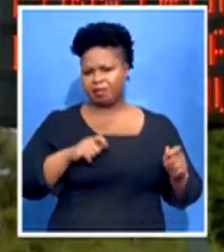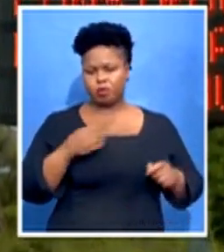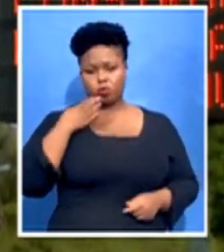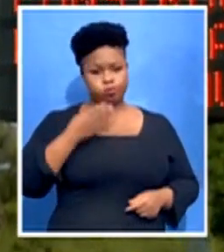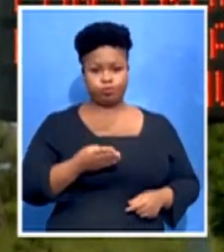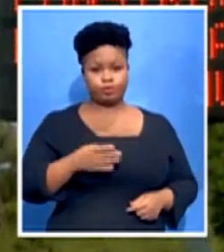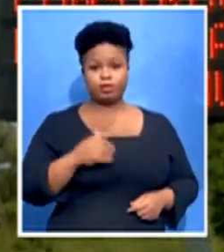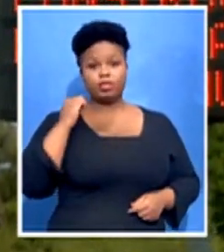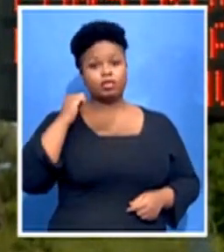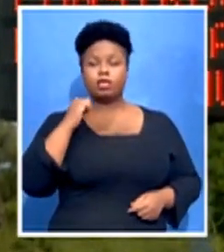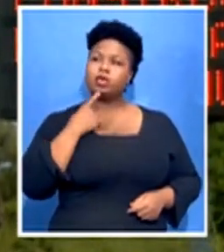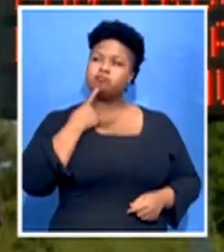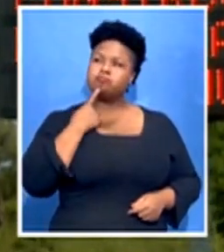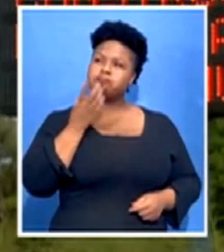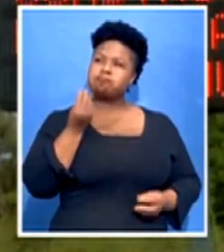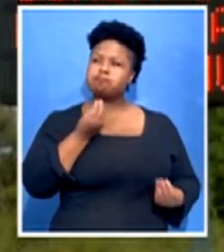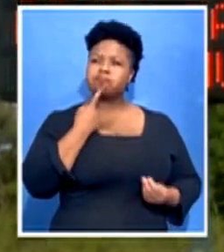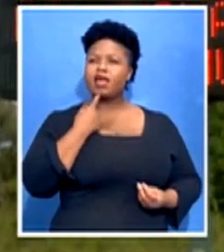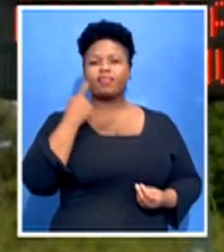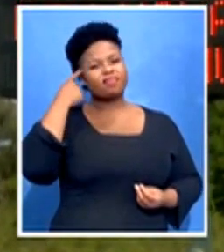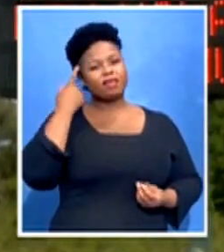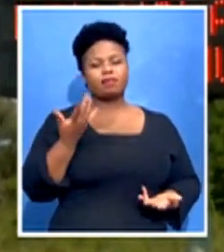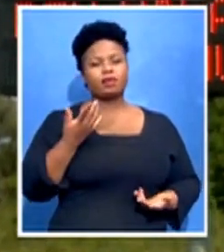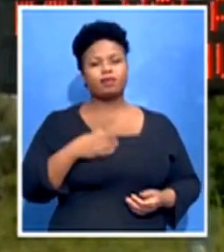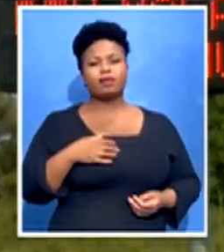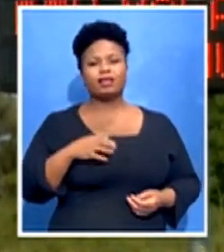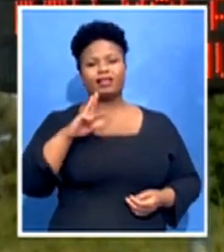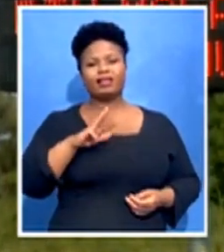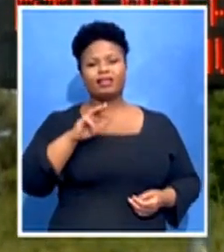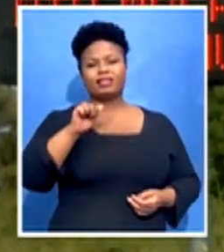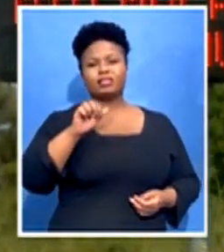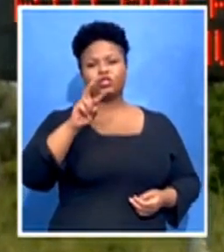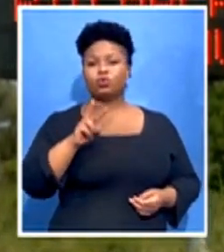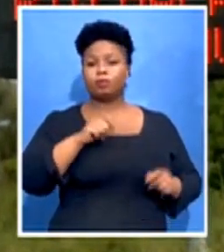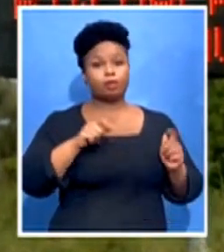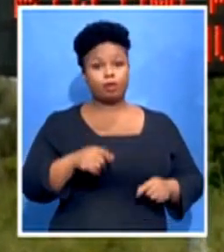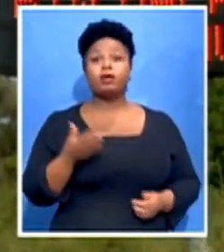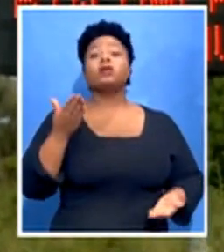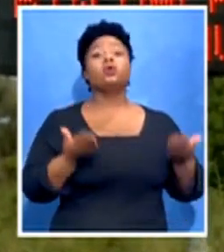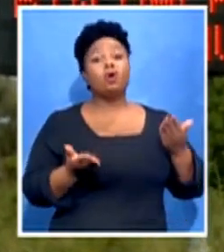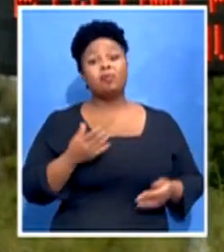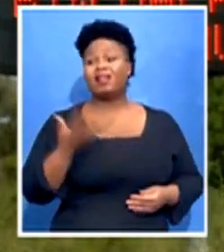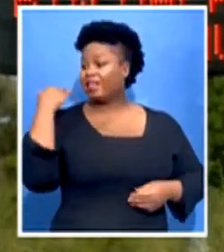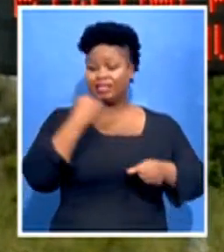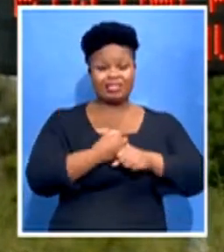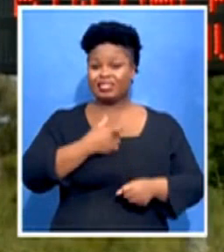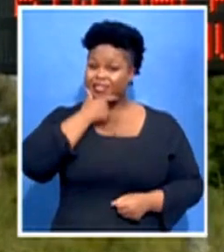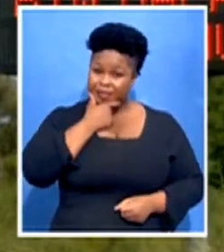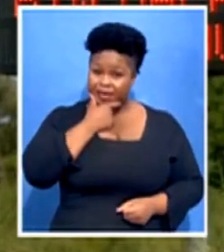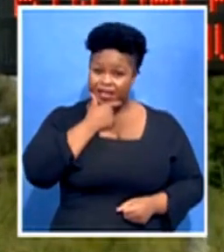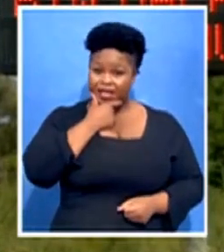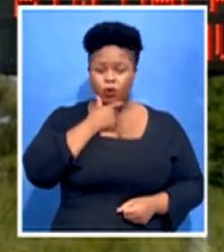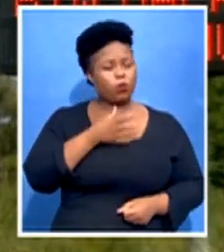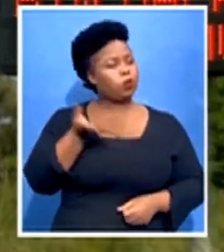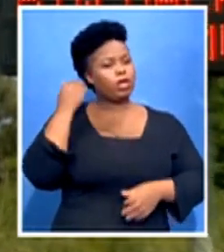say now, we processed 962. If you compare it from last year December, Last year, December, we processed almost